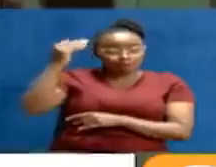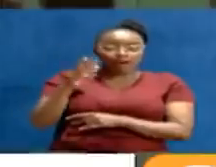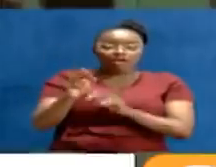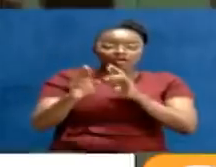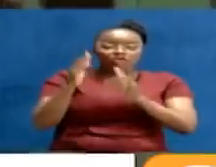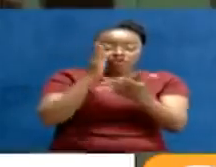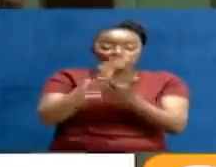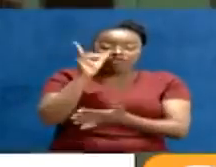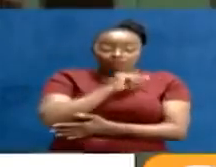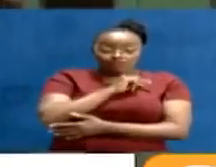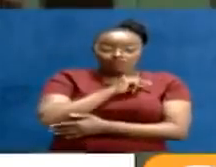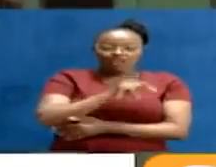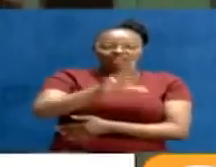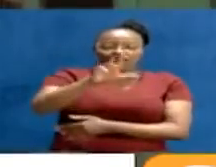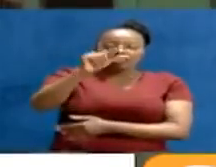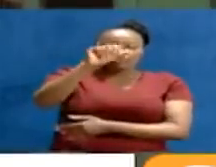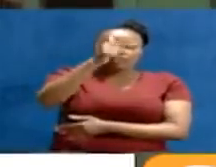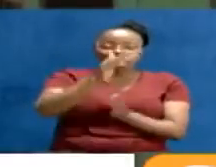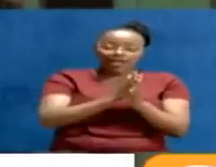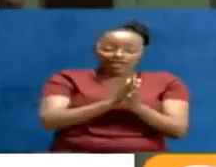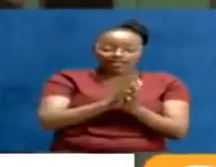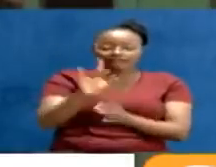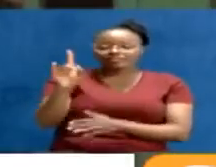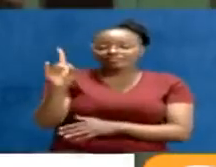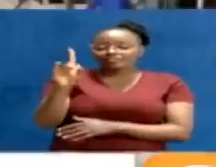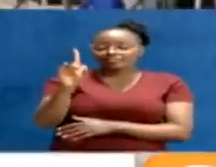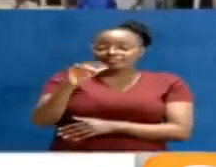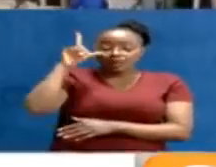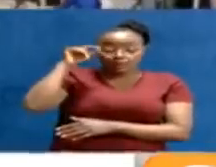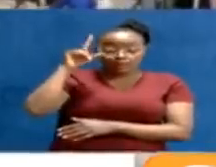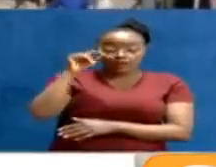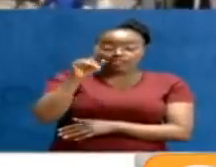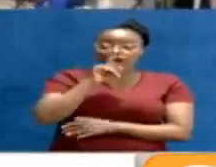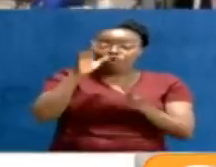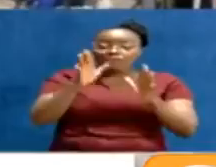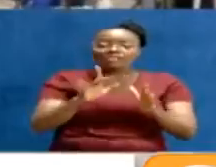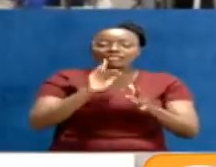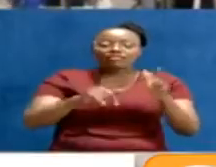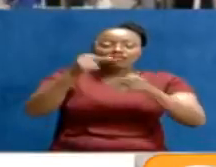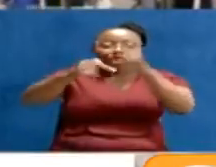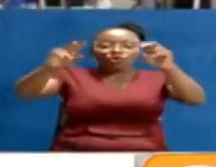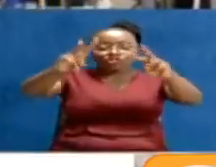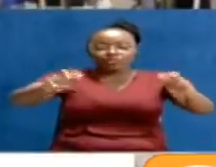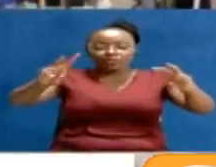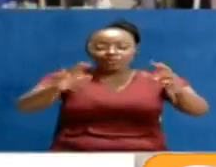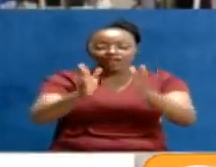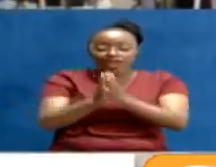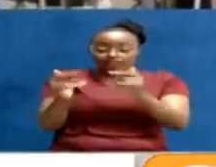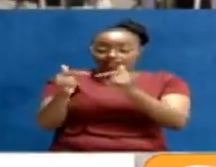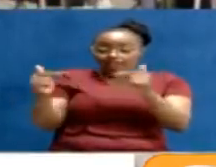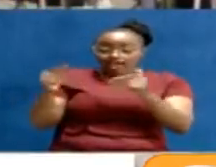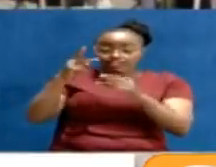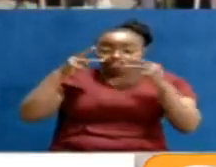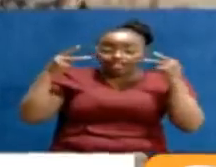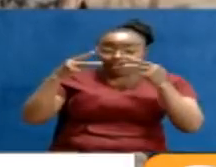Coast Regional Commissioner John Elungata and Mombasa County Commissioner Gilbert Kitio say investigations are underway and that the anti-terror police